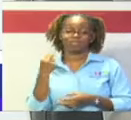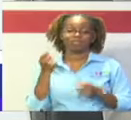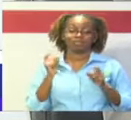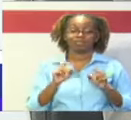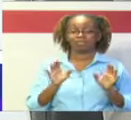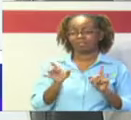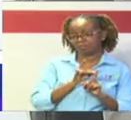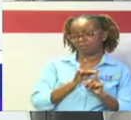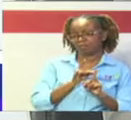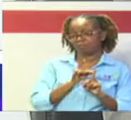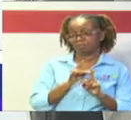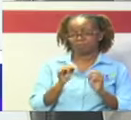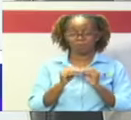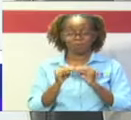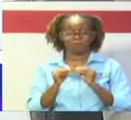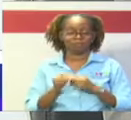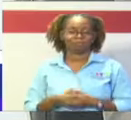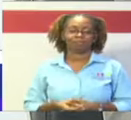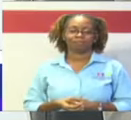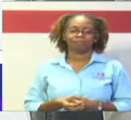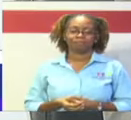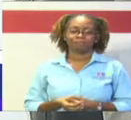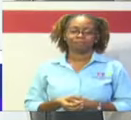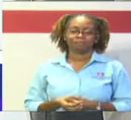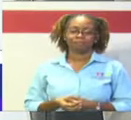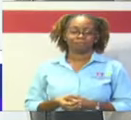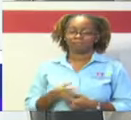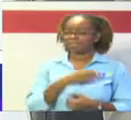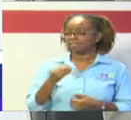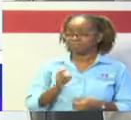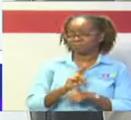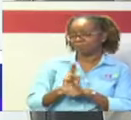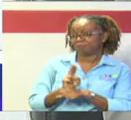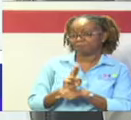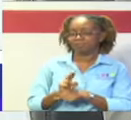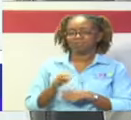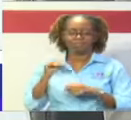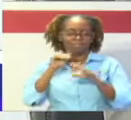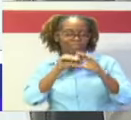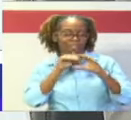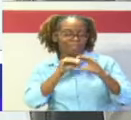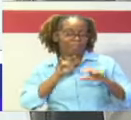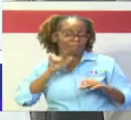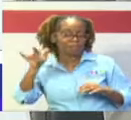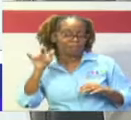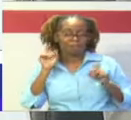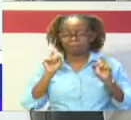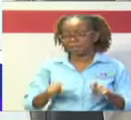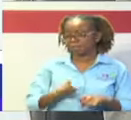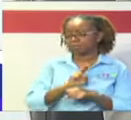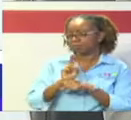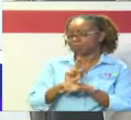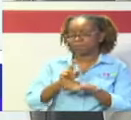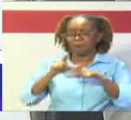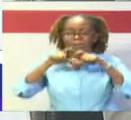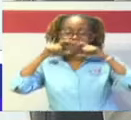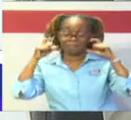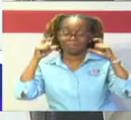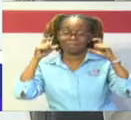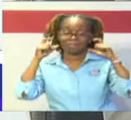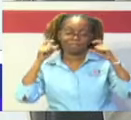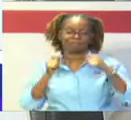that, the requirement for mandatory mask wearing while on the airplane further reduces the risk of